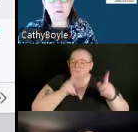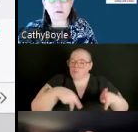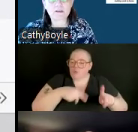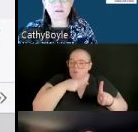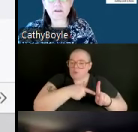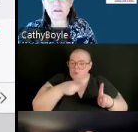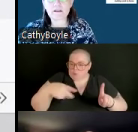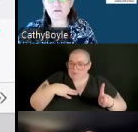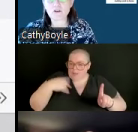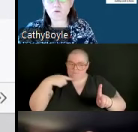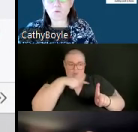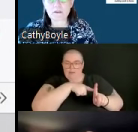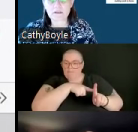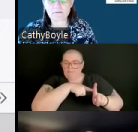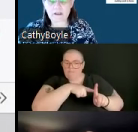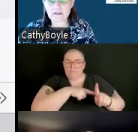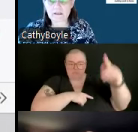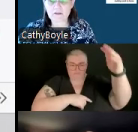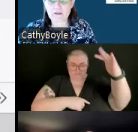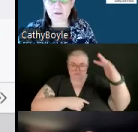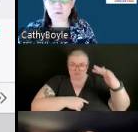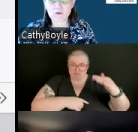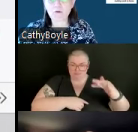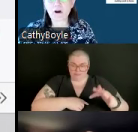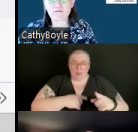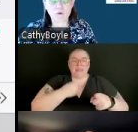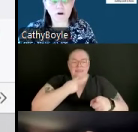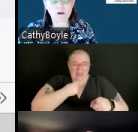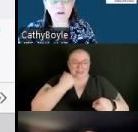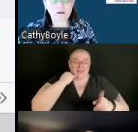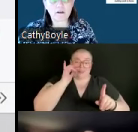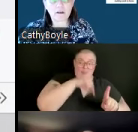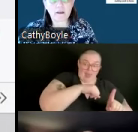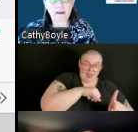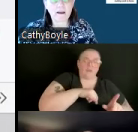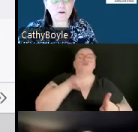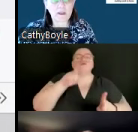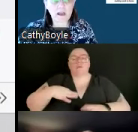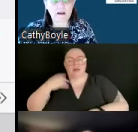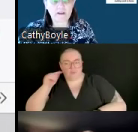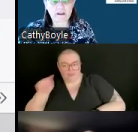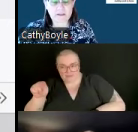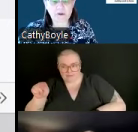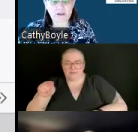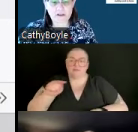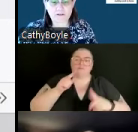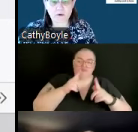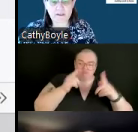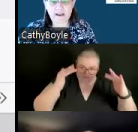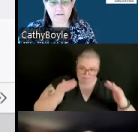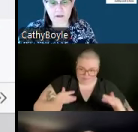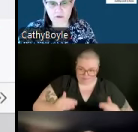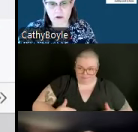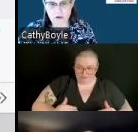And you can see it tells you what does it make sense for them to apply for. And we have an explanation of what